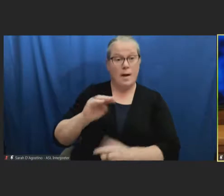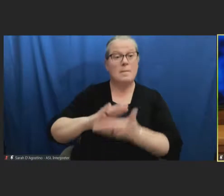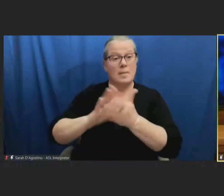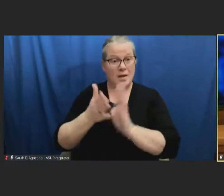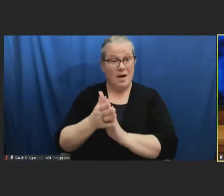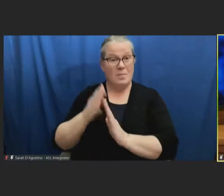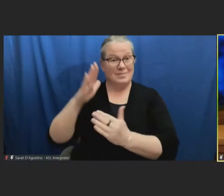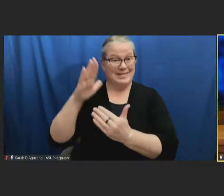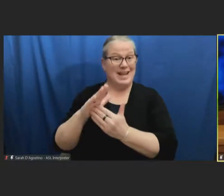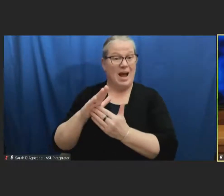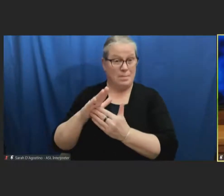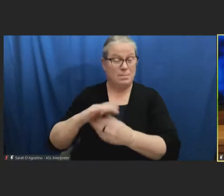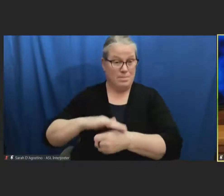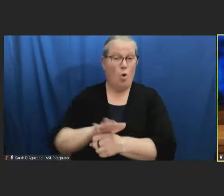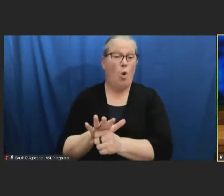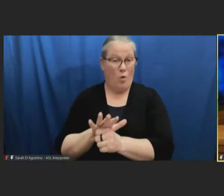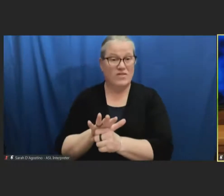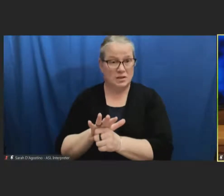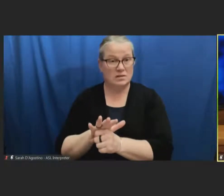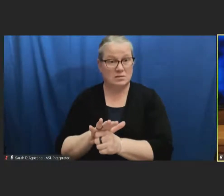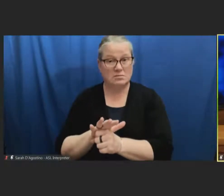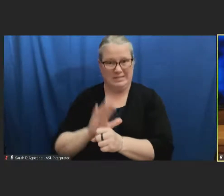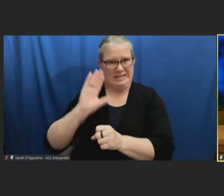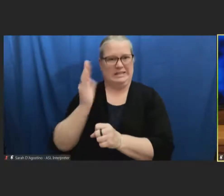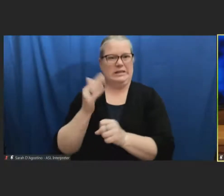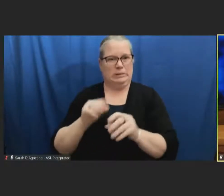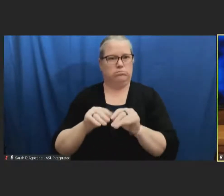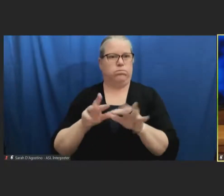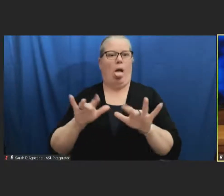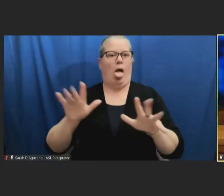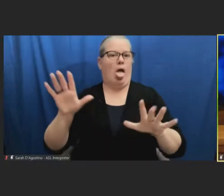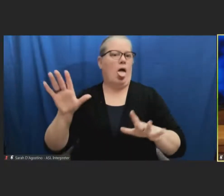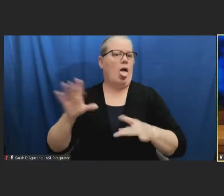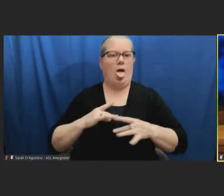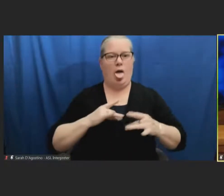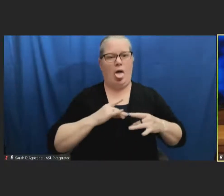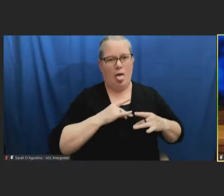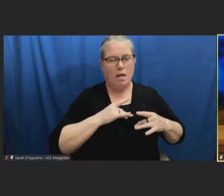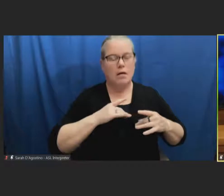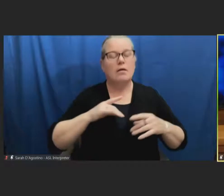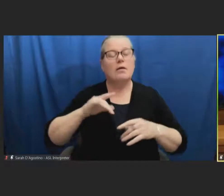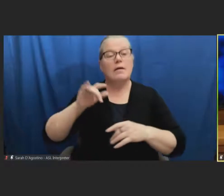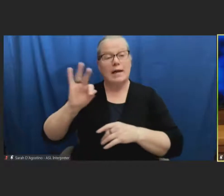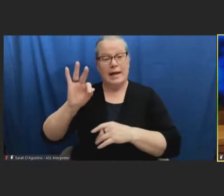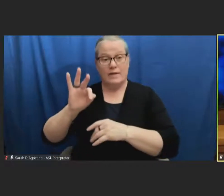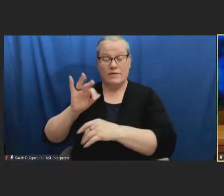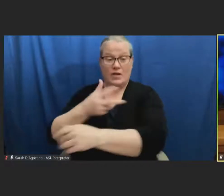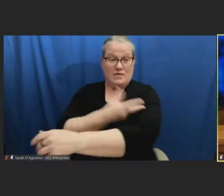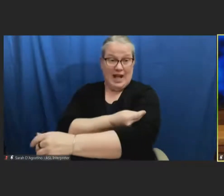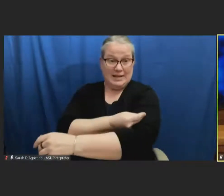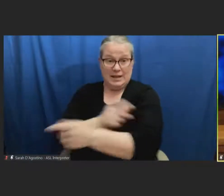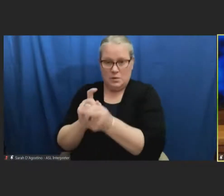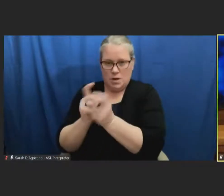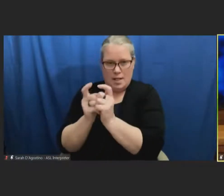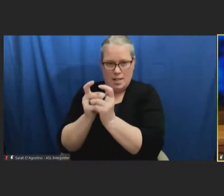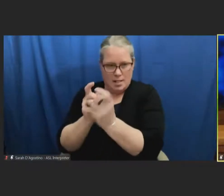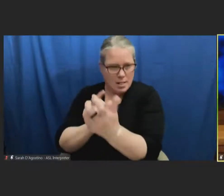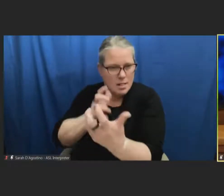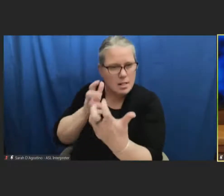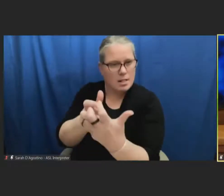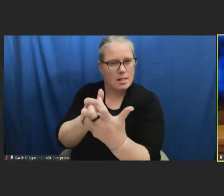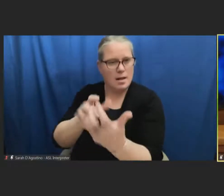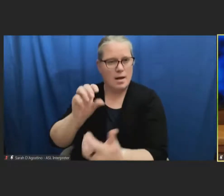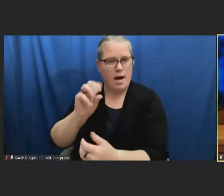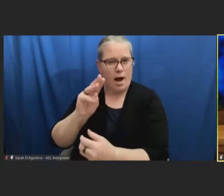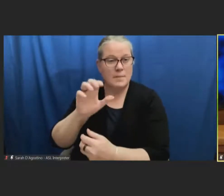contend with, if we can fashion a vaccine that's specific to Omicron, it can not only provide the protection from symptomatic and severe disease